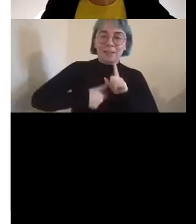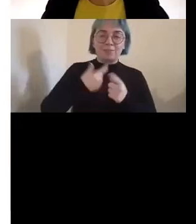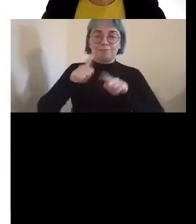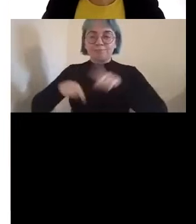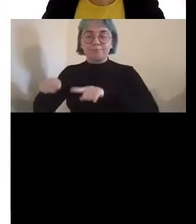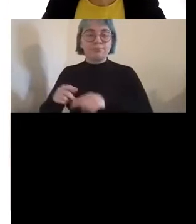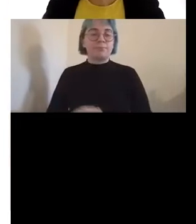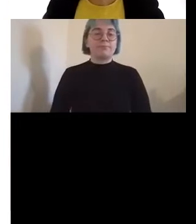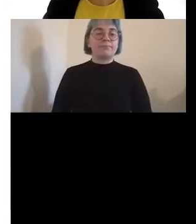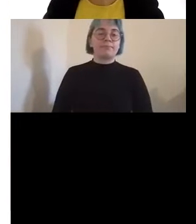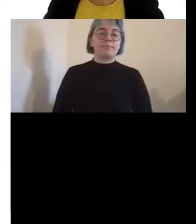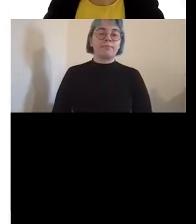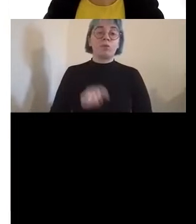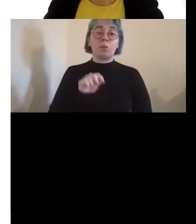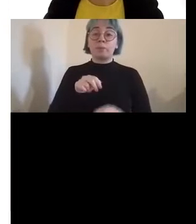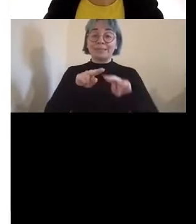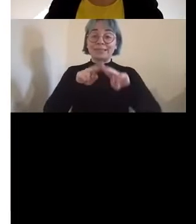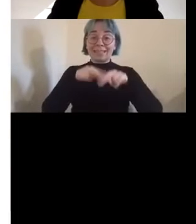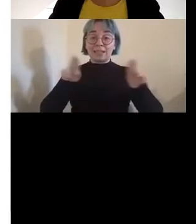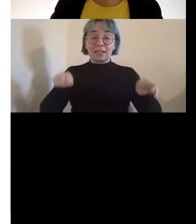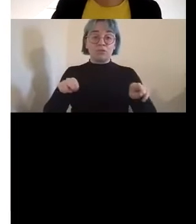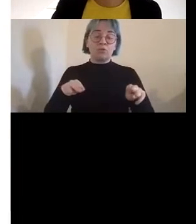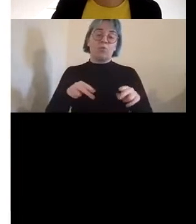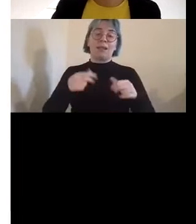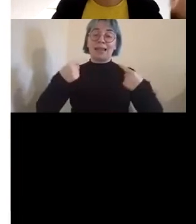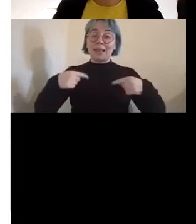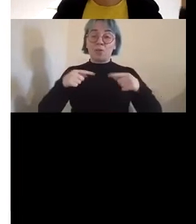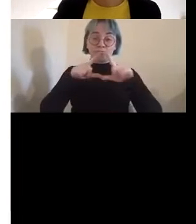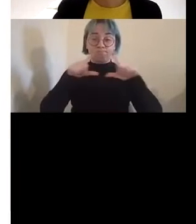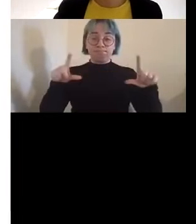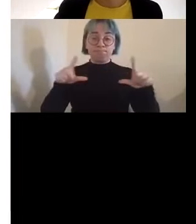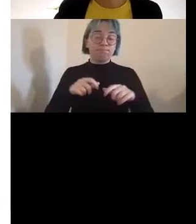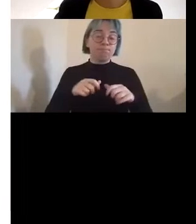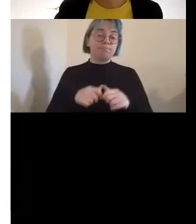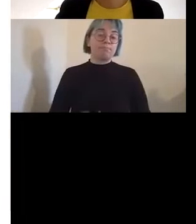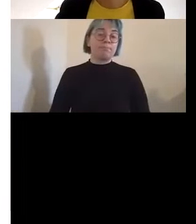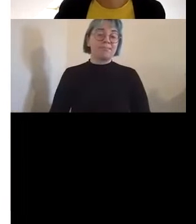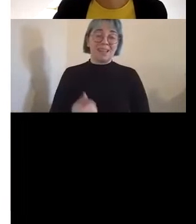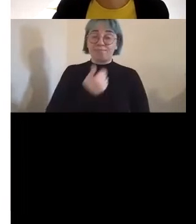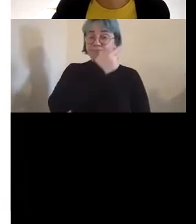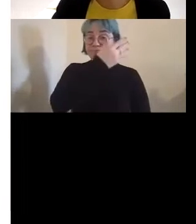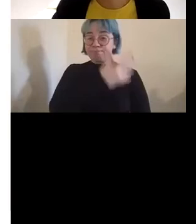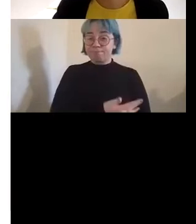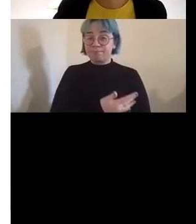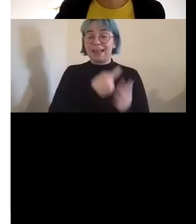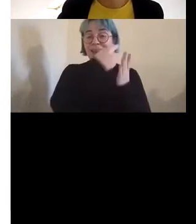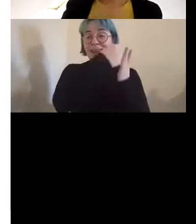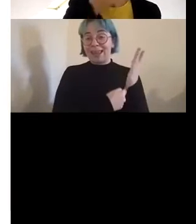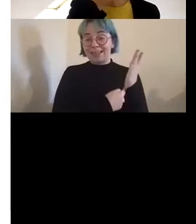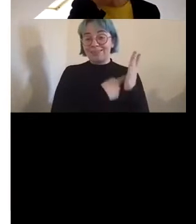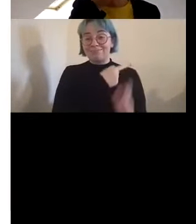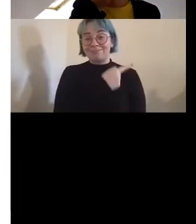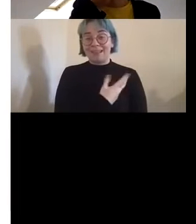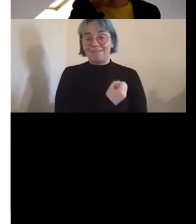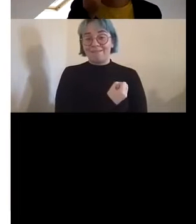So moving on to the international legal framework, I mean, basically we have a list of international human rights standards